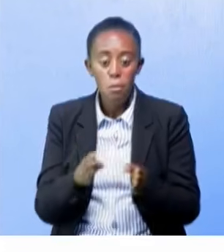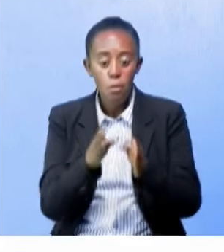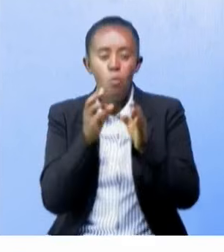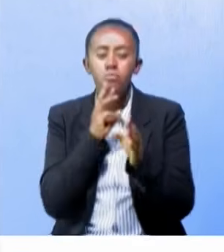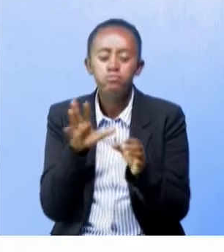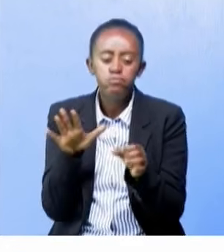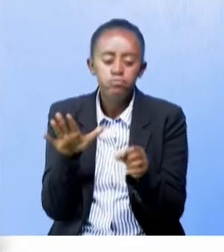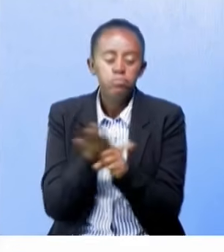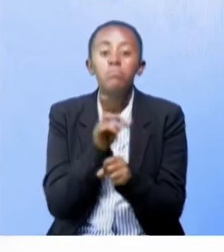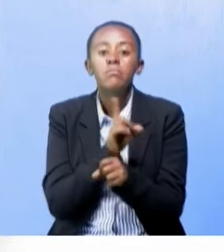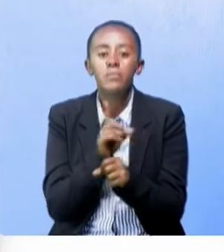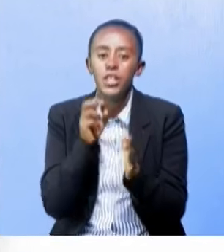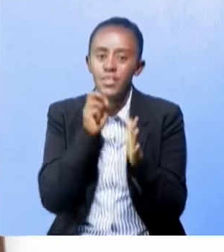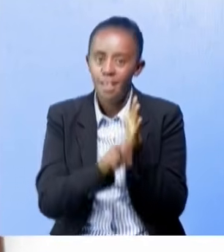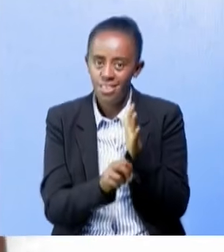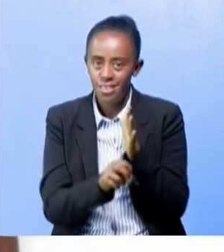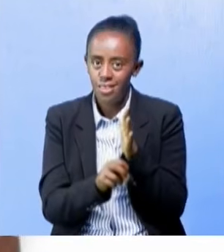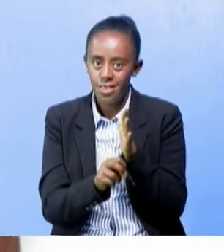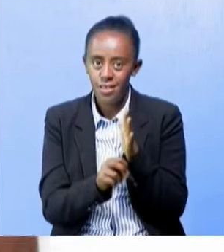result, okay?